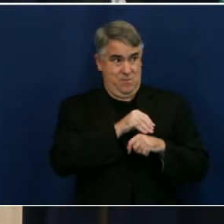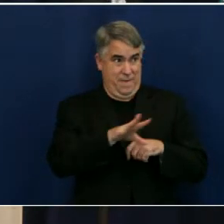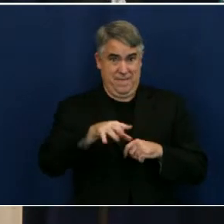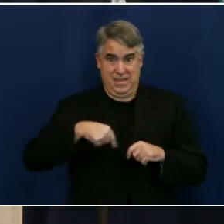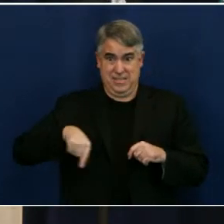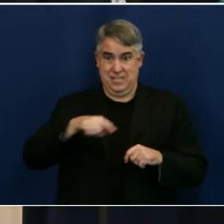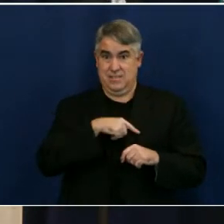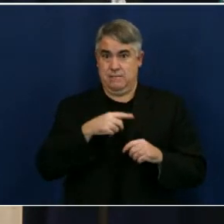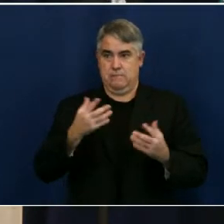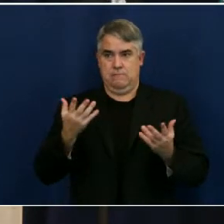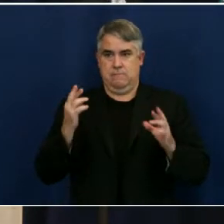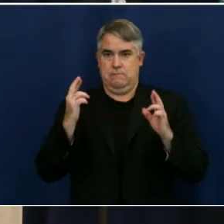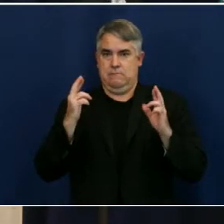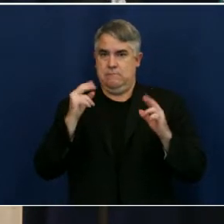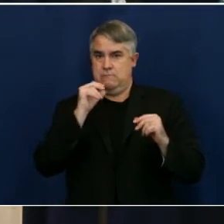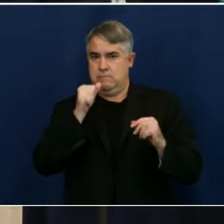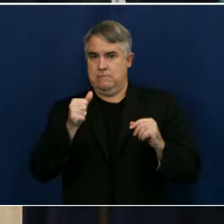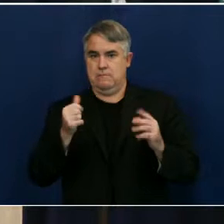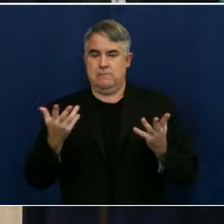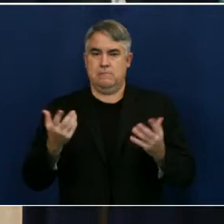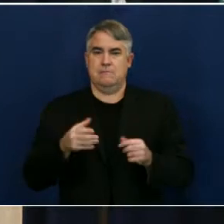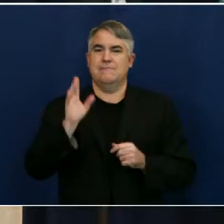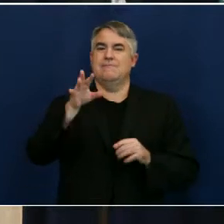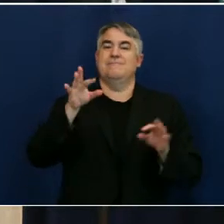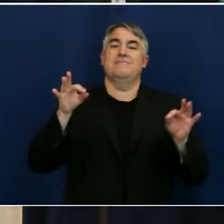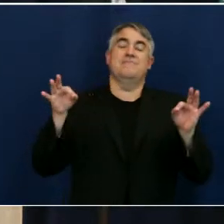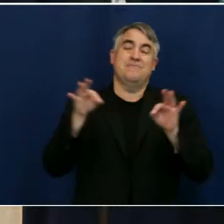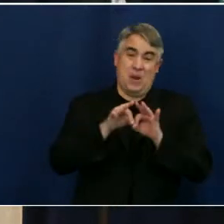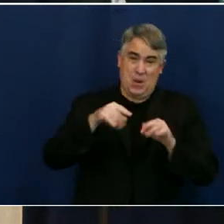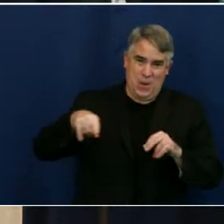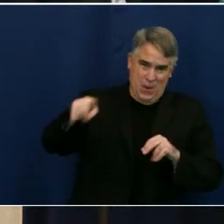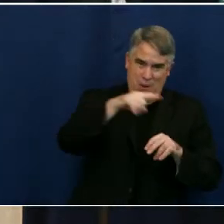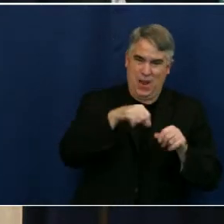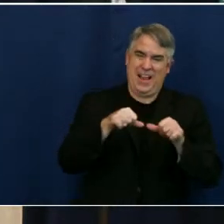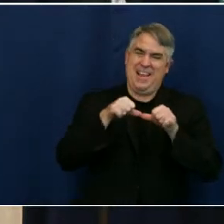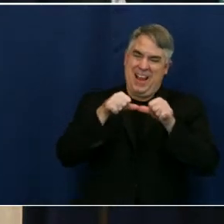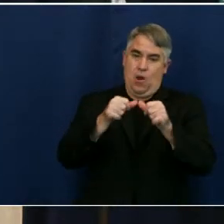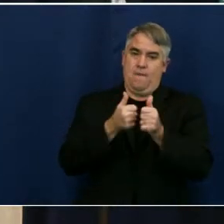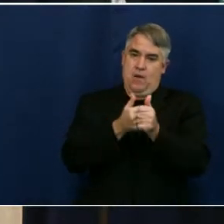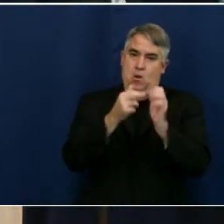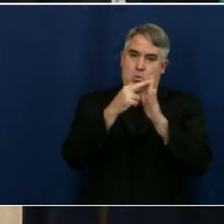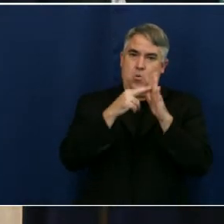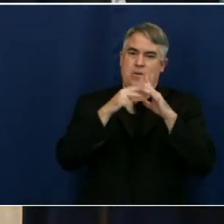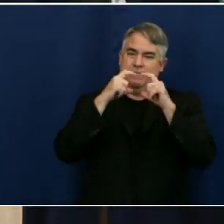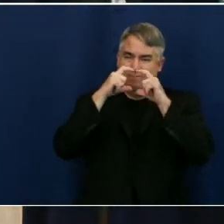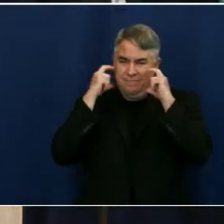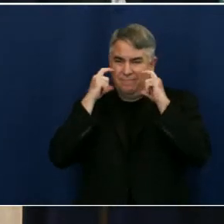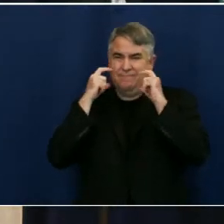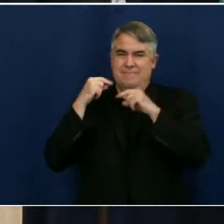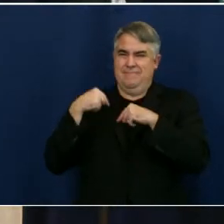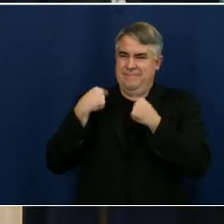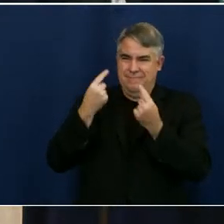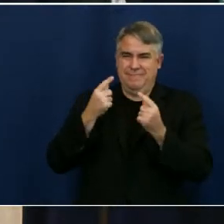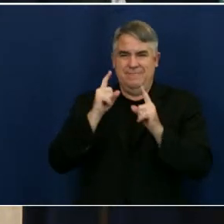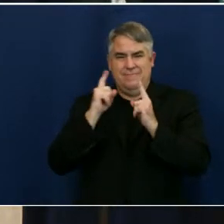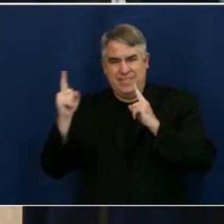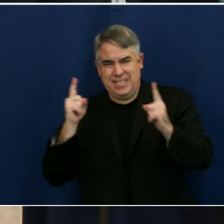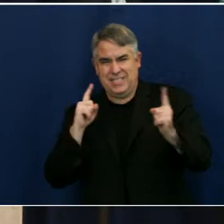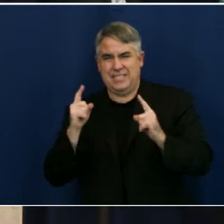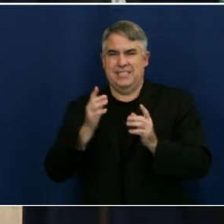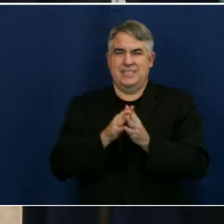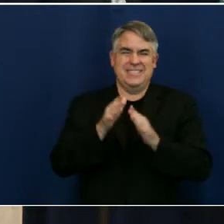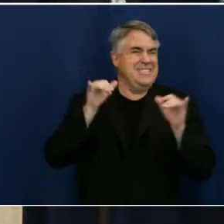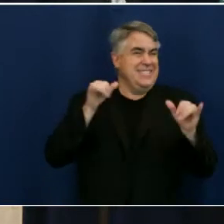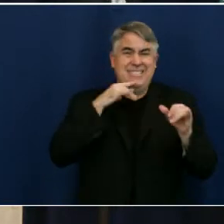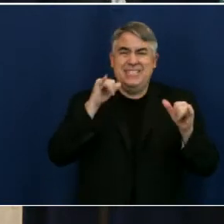Everyone should continue to do what we have asked you to do over the past year. So